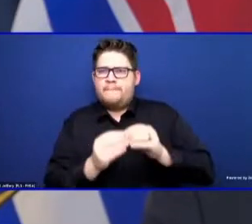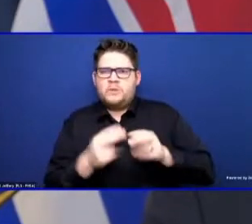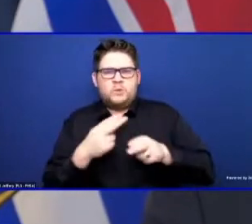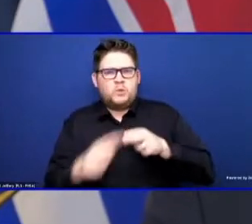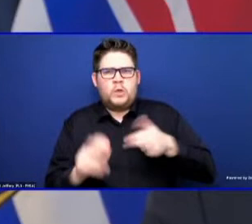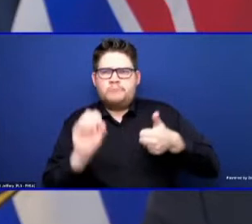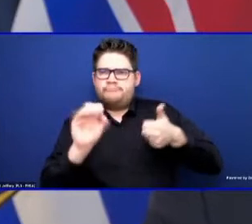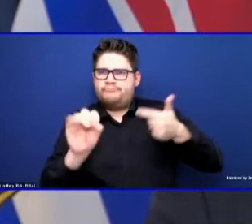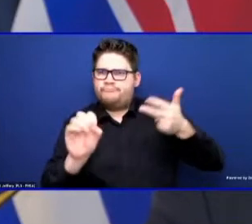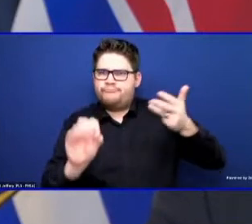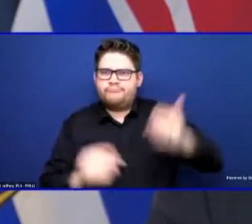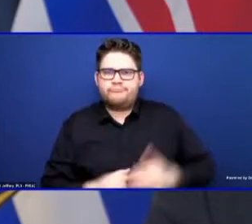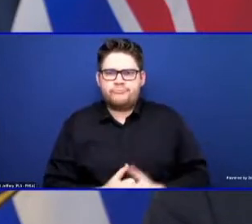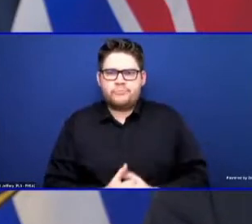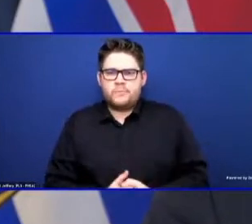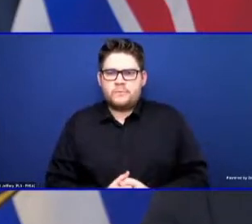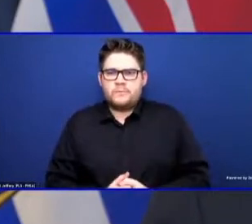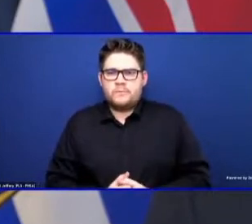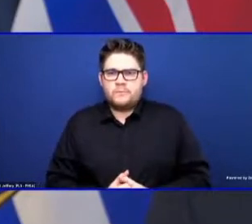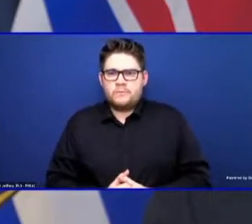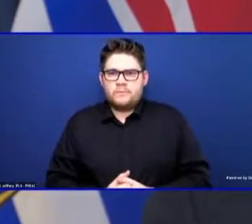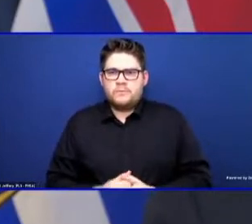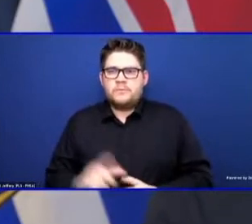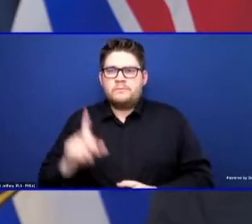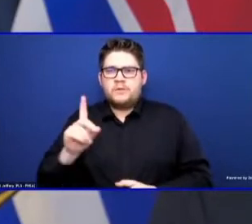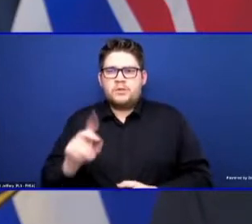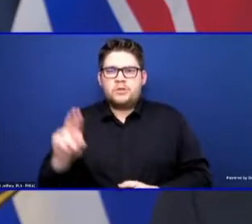Dr. Henry has said,